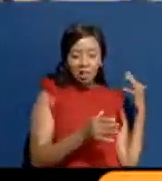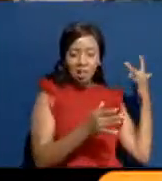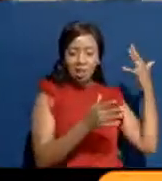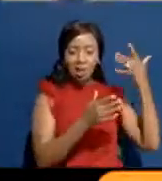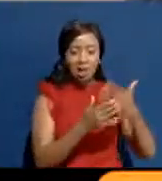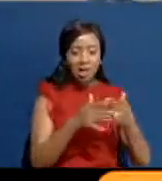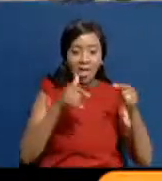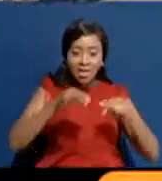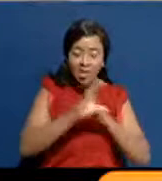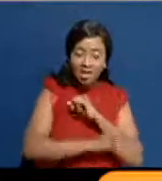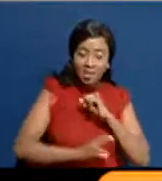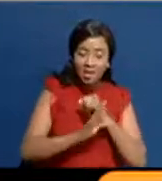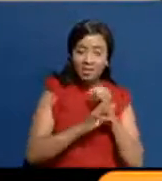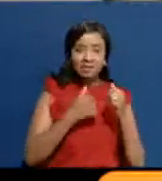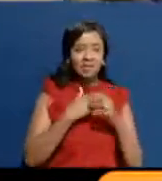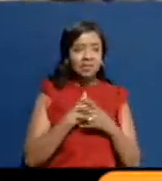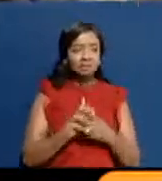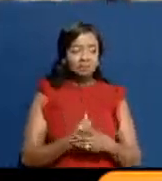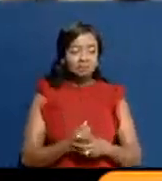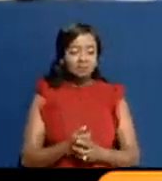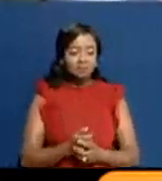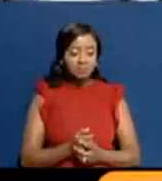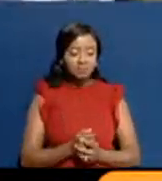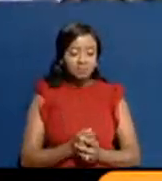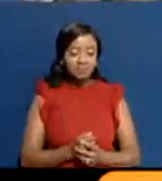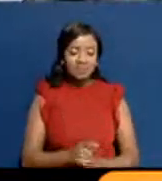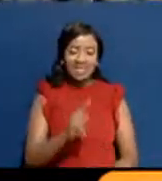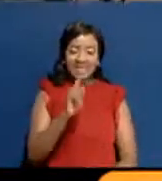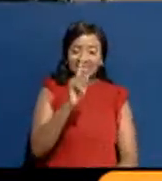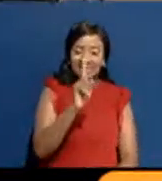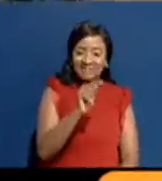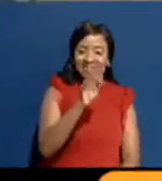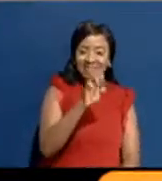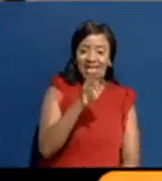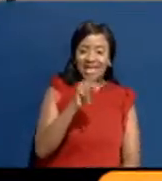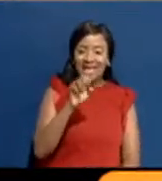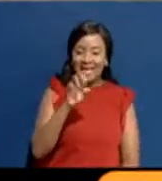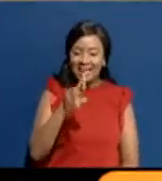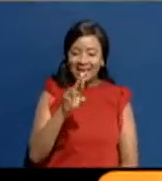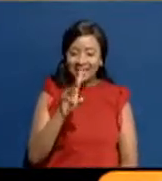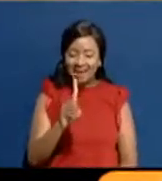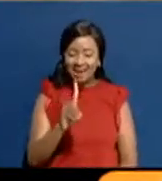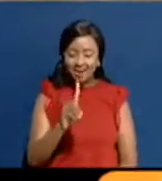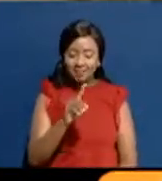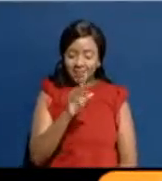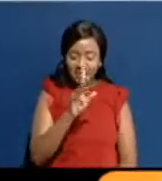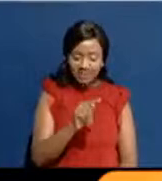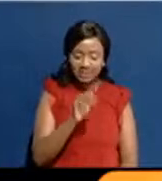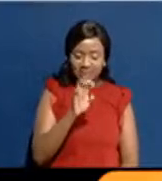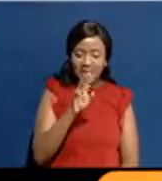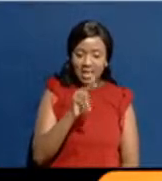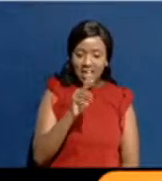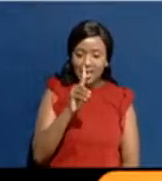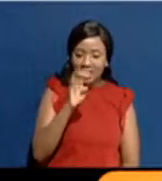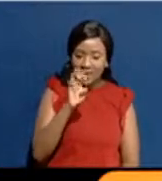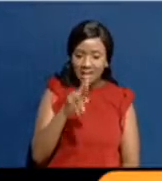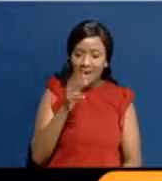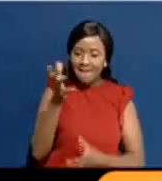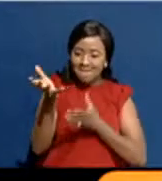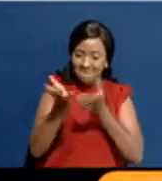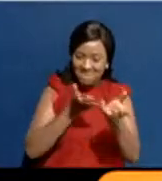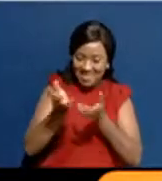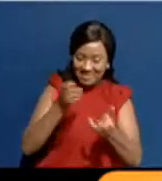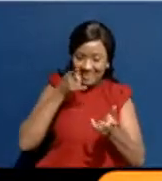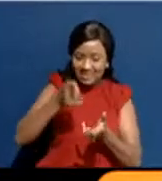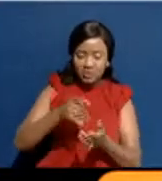have in this country where tenderpreneurship is one of the most well-paying businesses in this